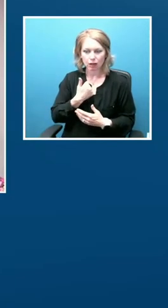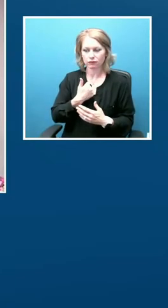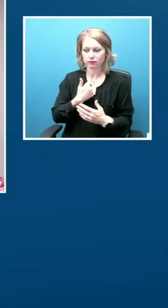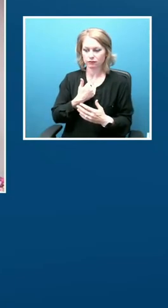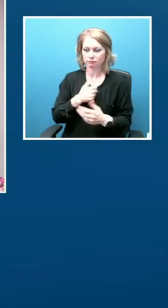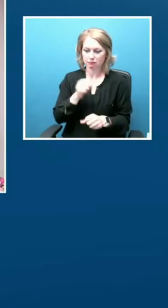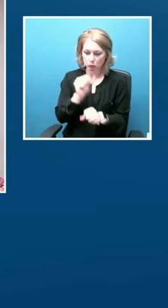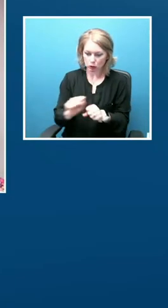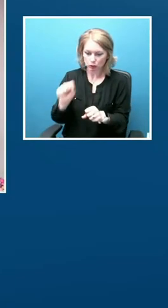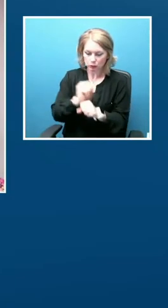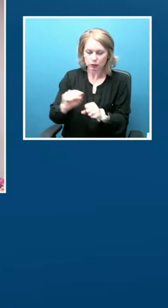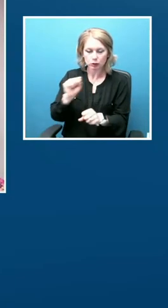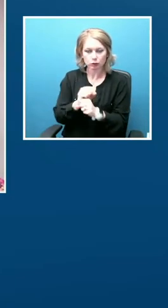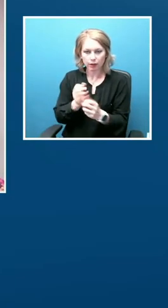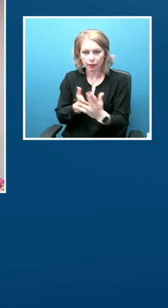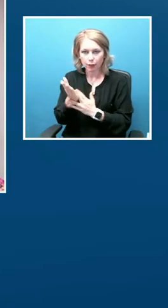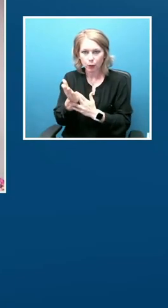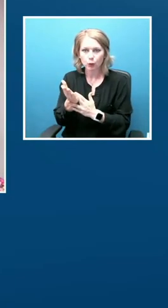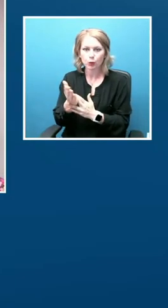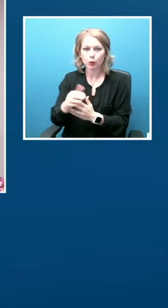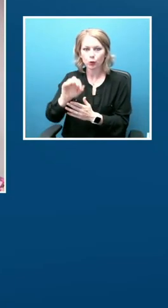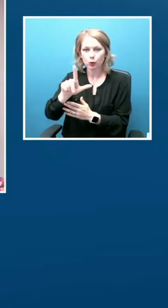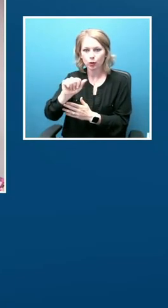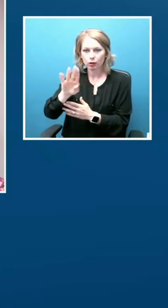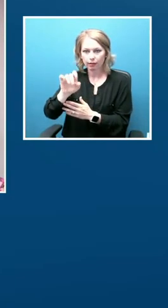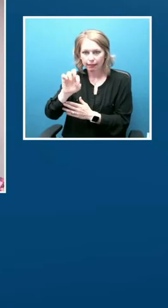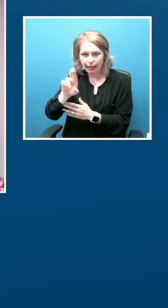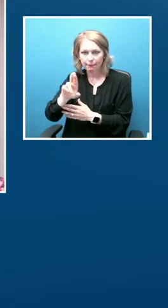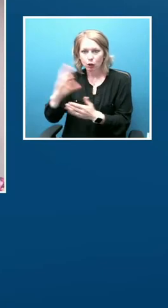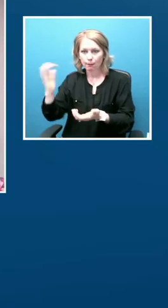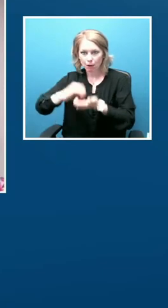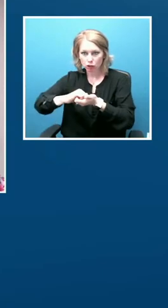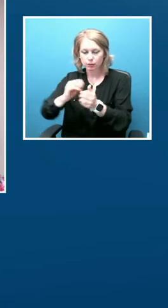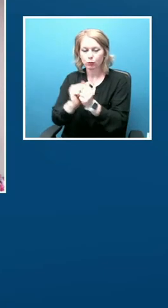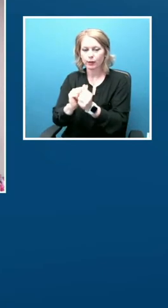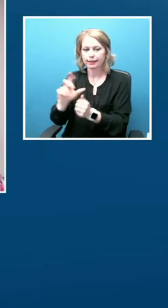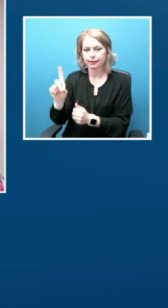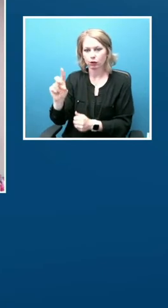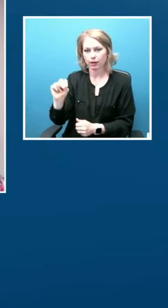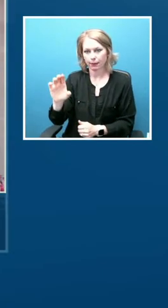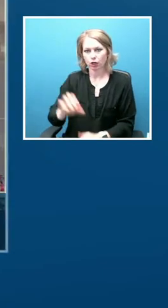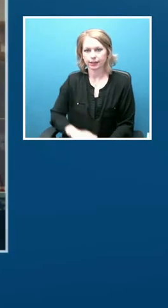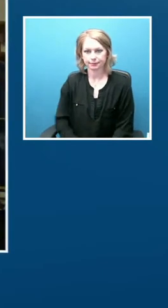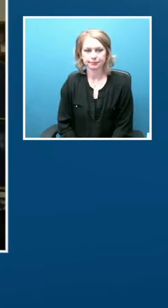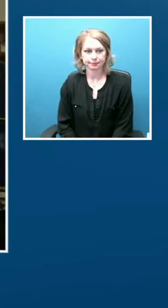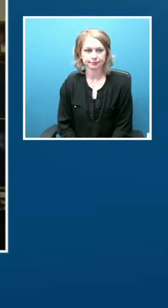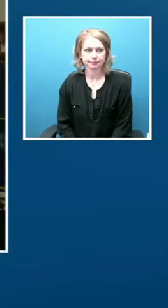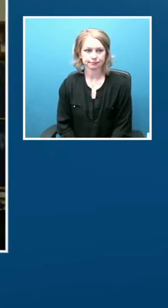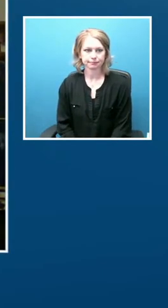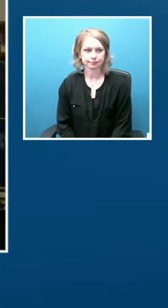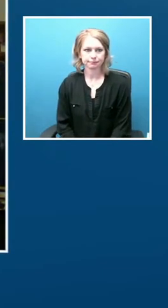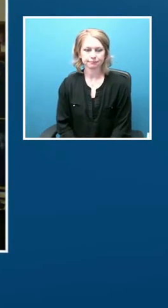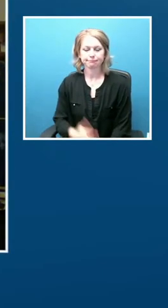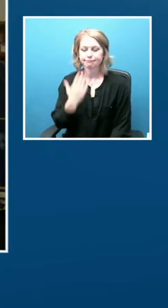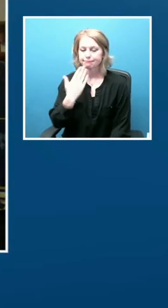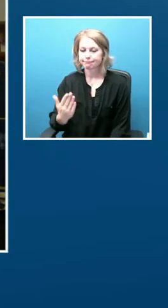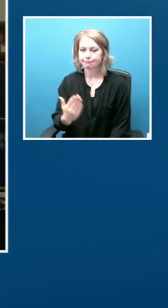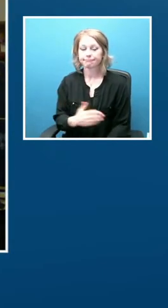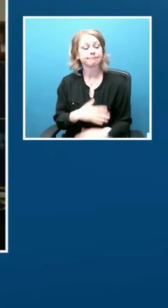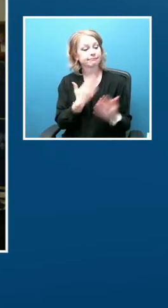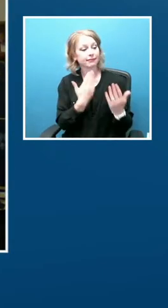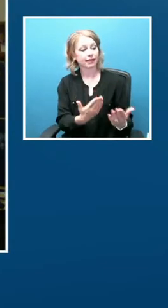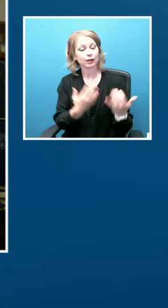partnership with the Democrat Party. Thank you very much. Thank you, Elaine. Now, Mr. Pat